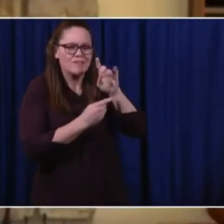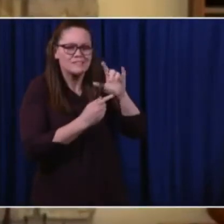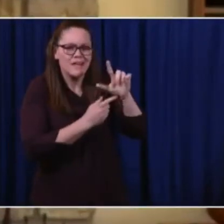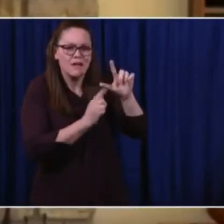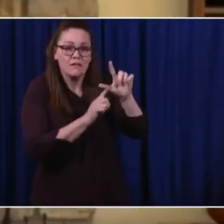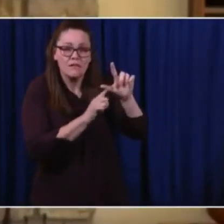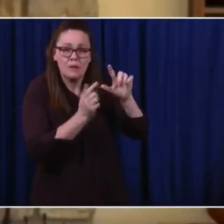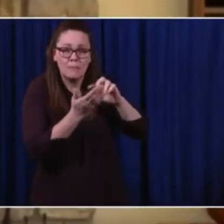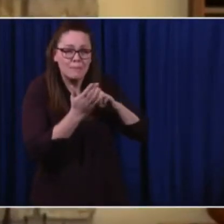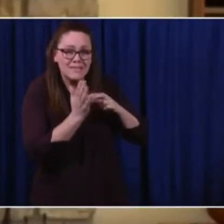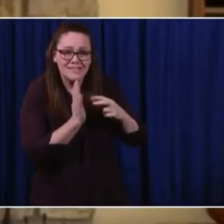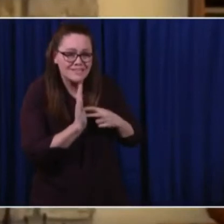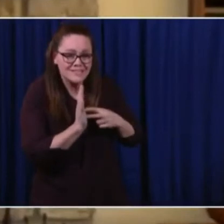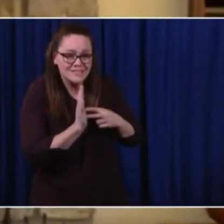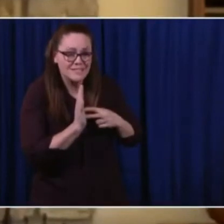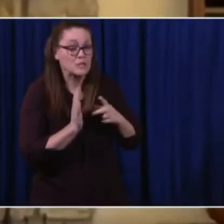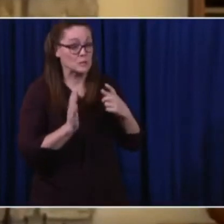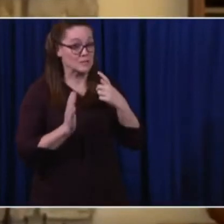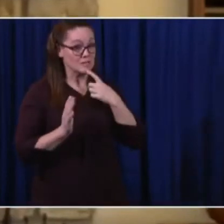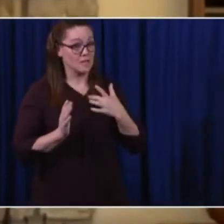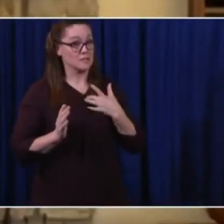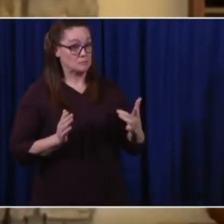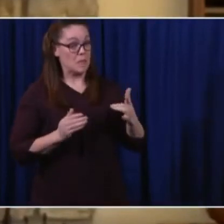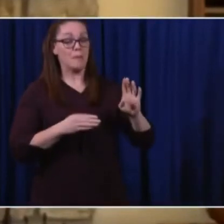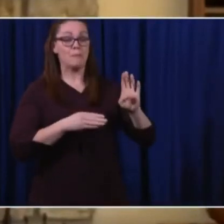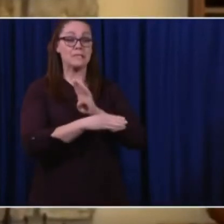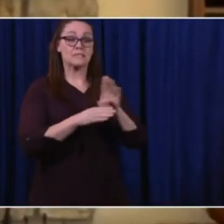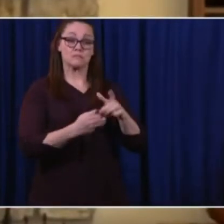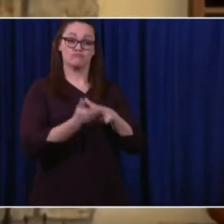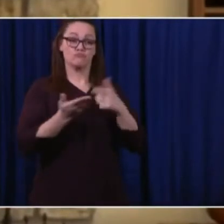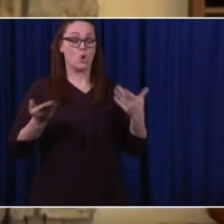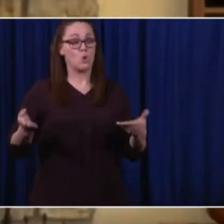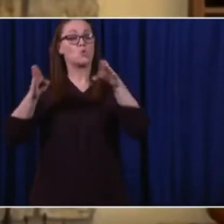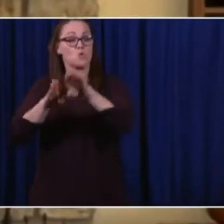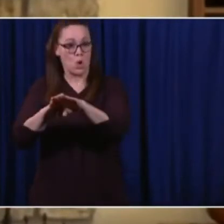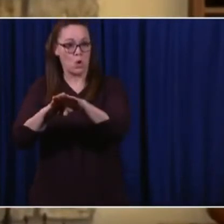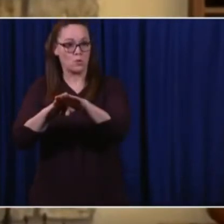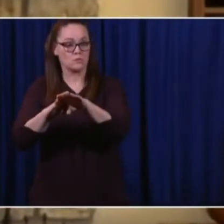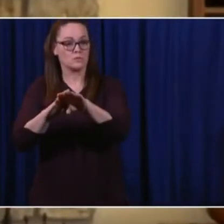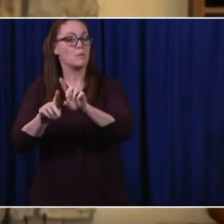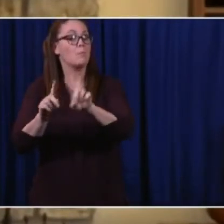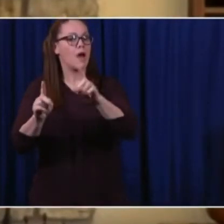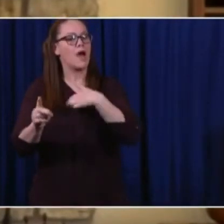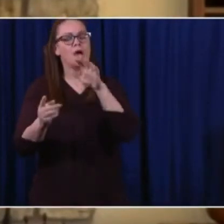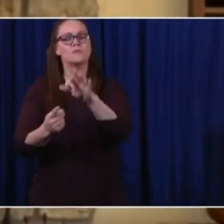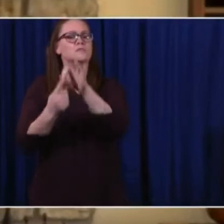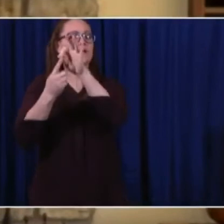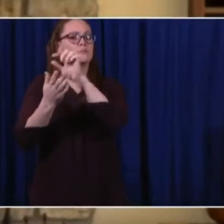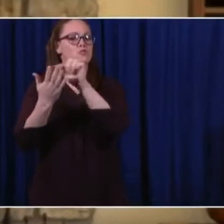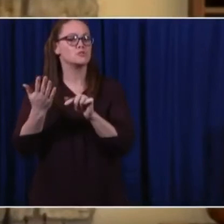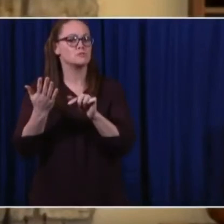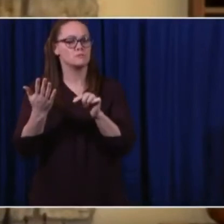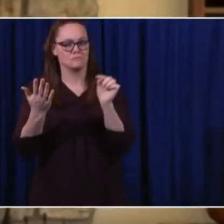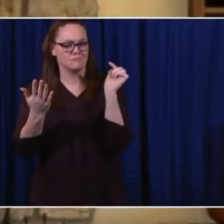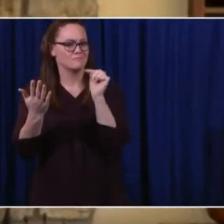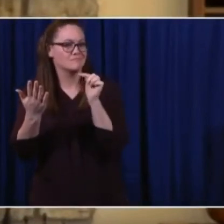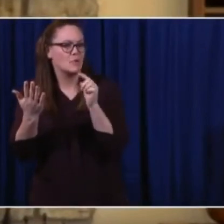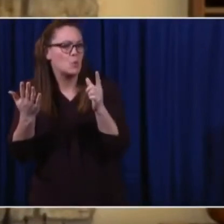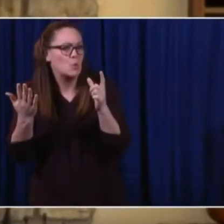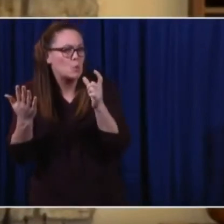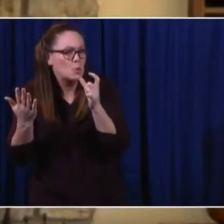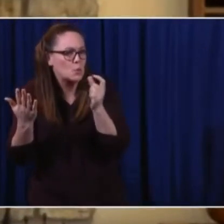retail businesses will generally be required to close. What are the exemptions? Who can remain open?